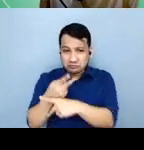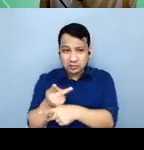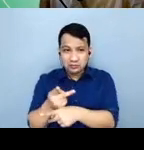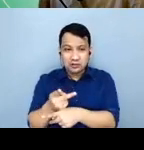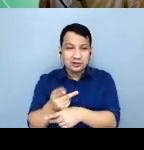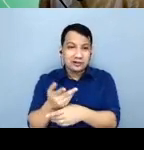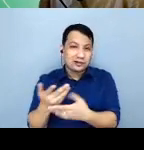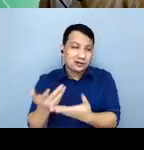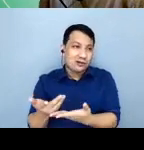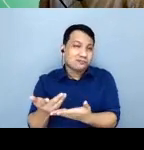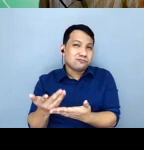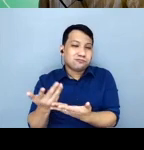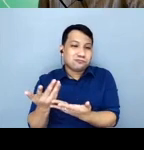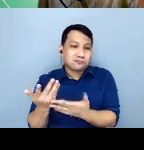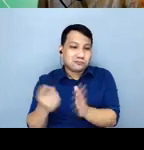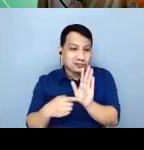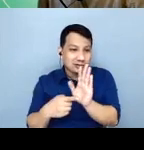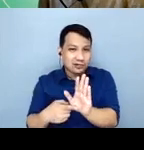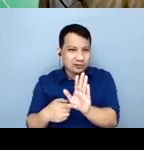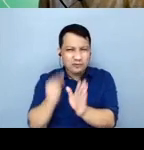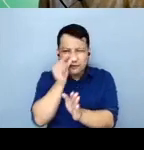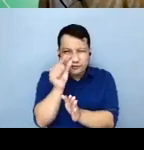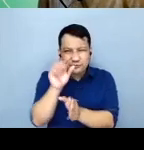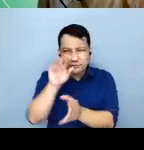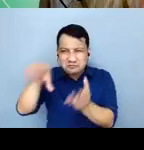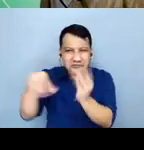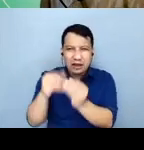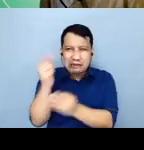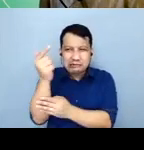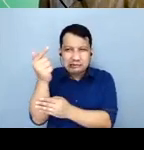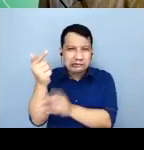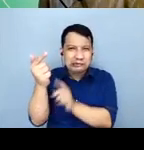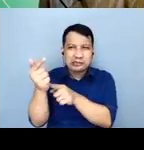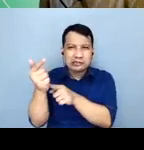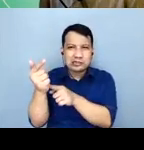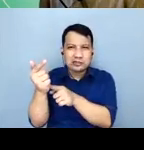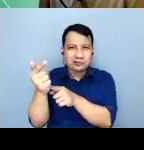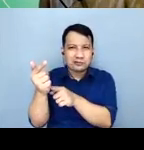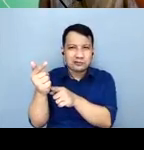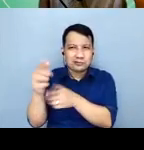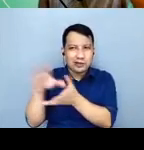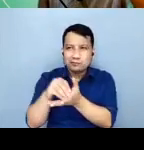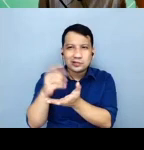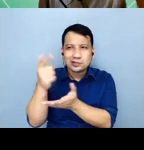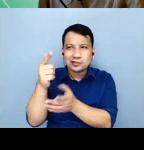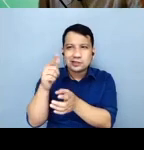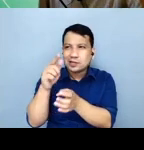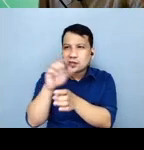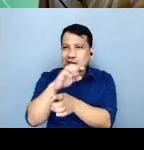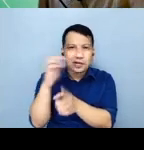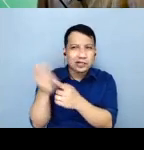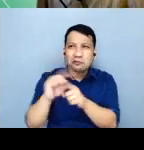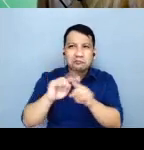appeases or appeals to that green trend, but doesn't contribute to it. So if there's ever